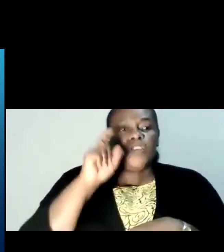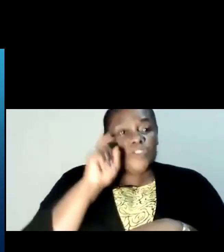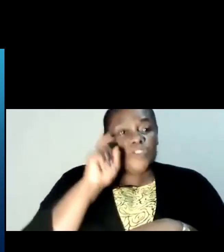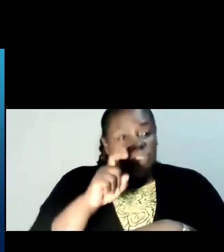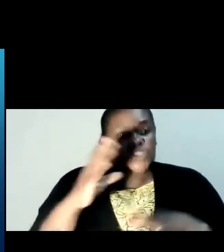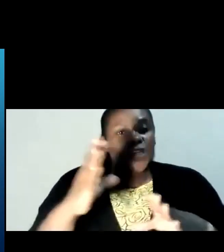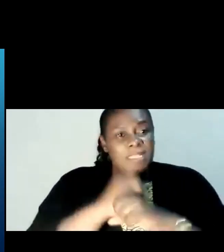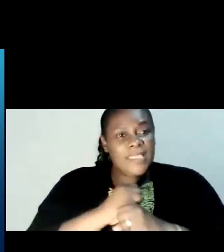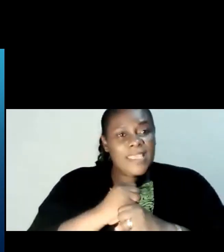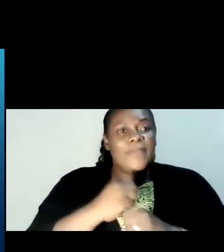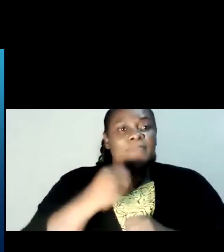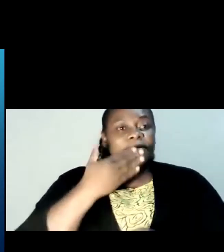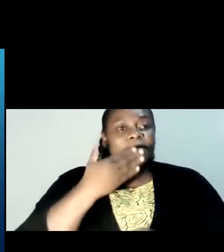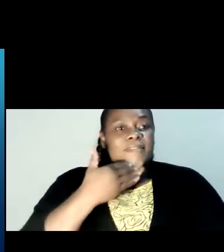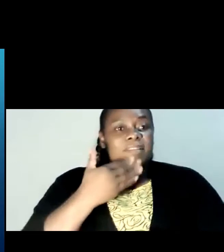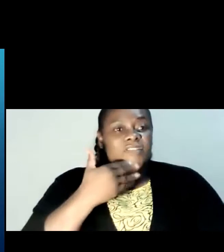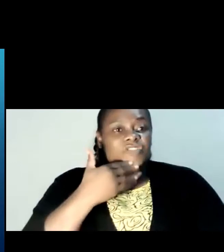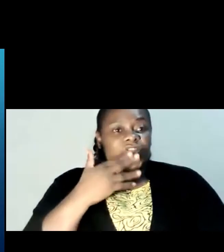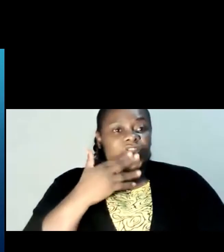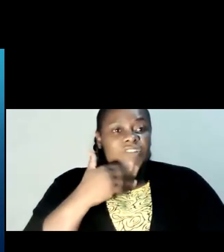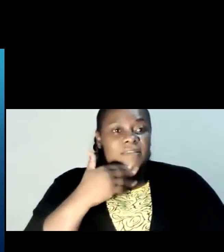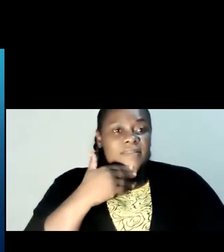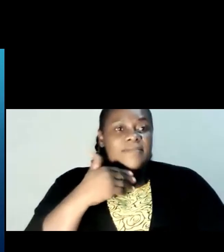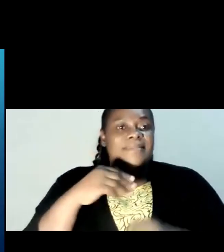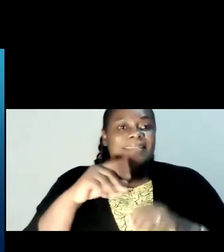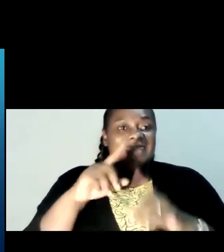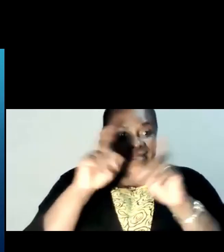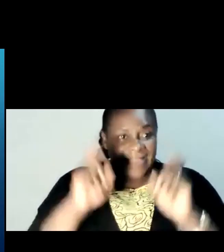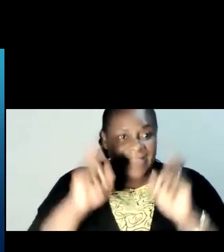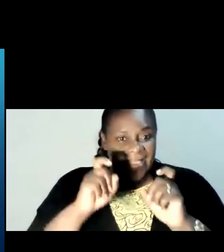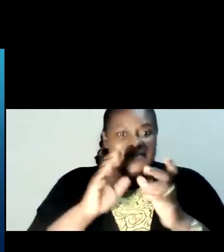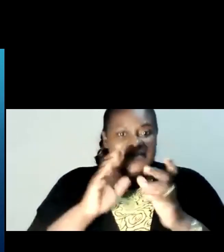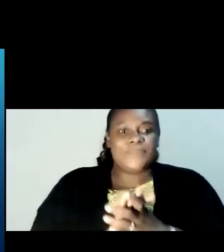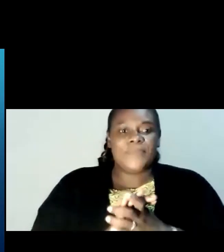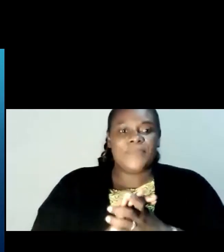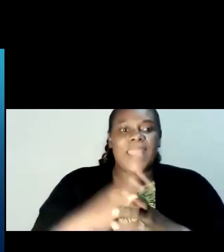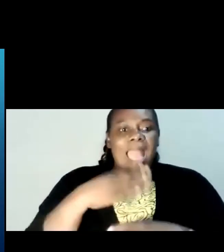diabetes, and your cholesterol levels checked to ensure that they are not high.